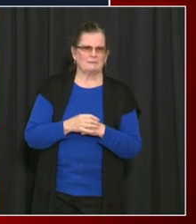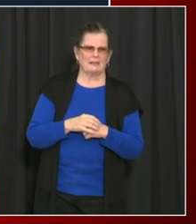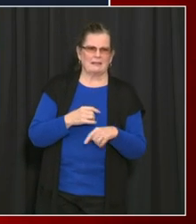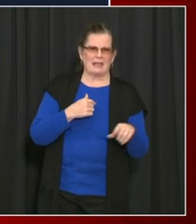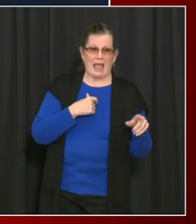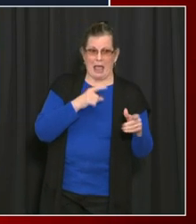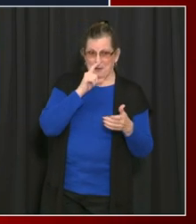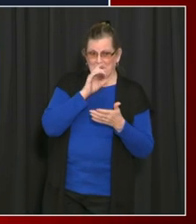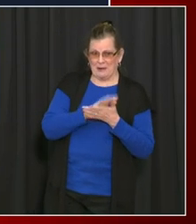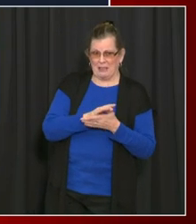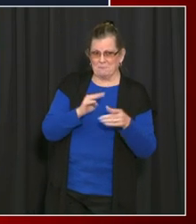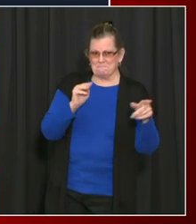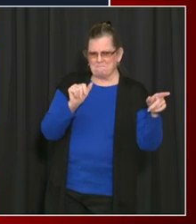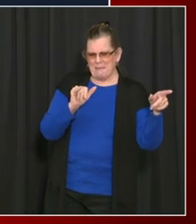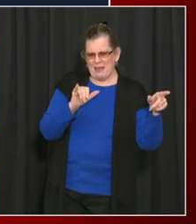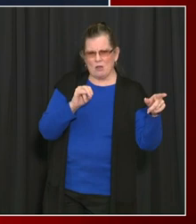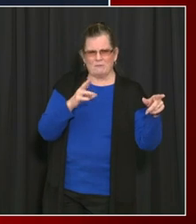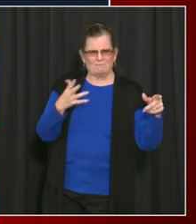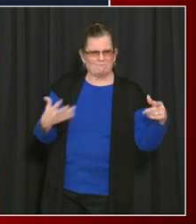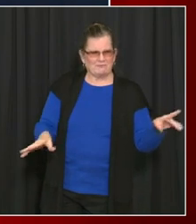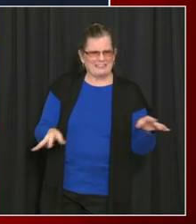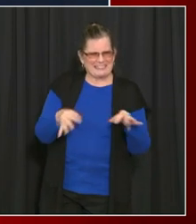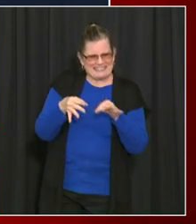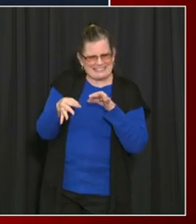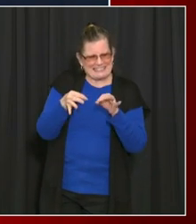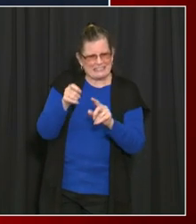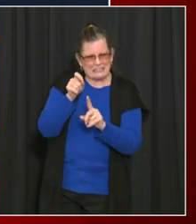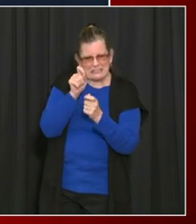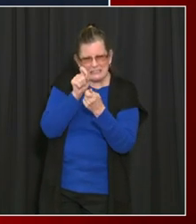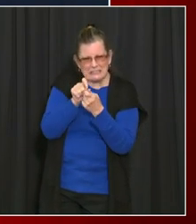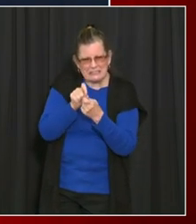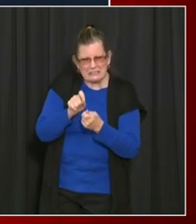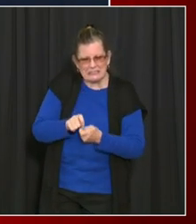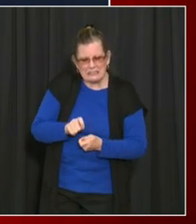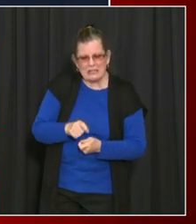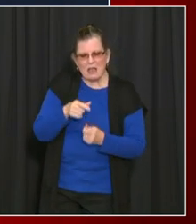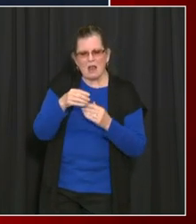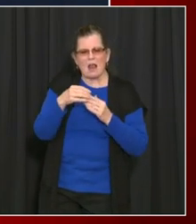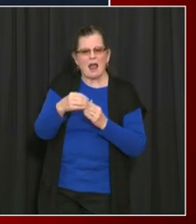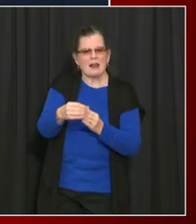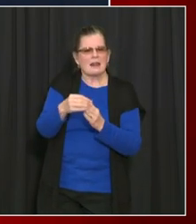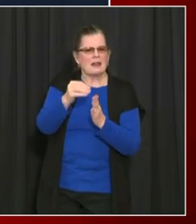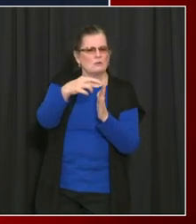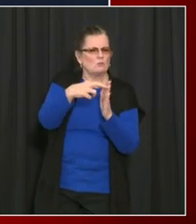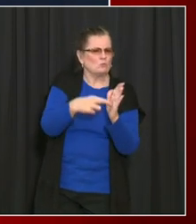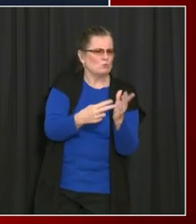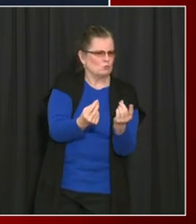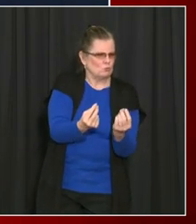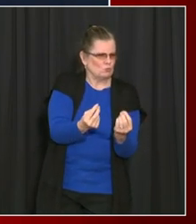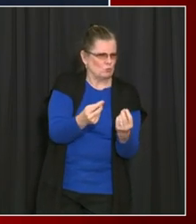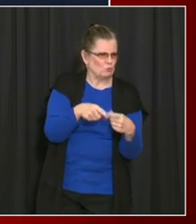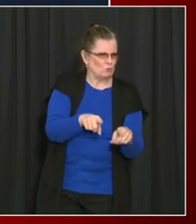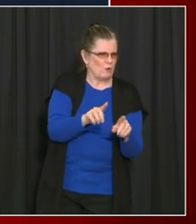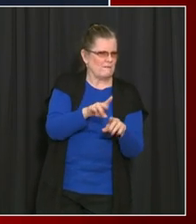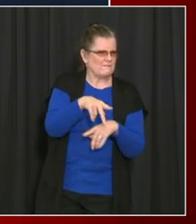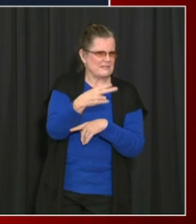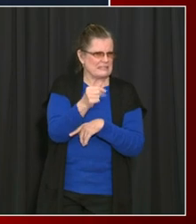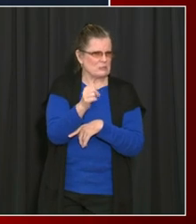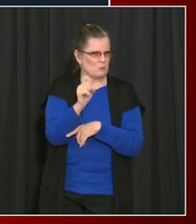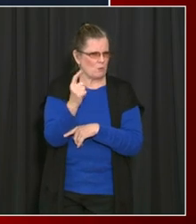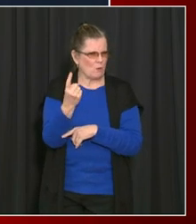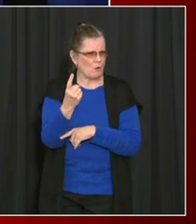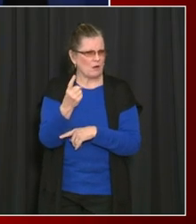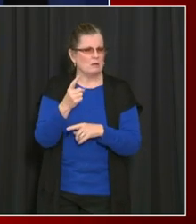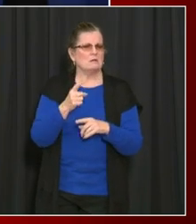the very specific guidance documents that DC Health has worked to produce. But in particular, there will be guidance documents